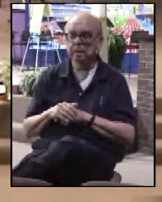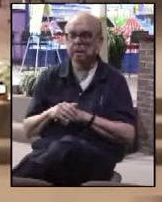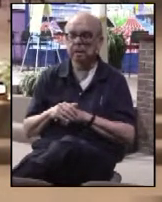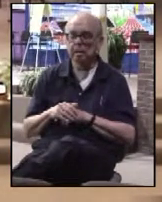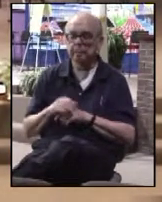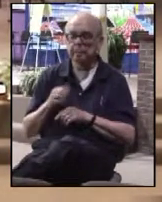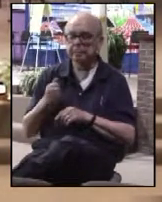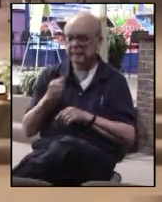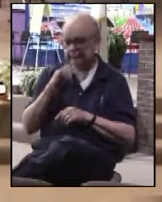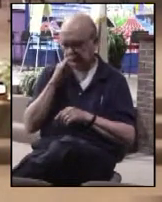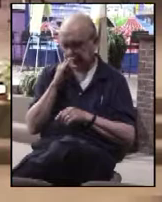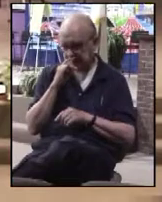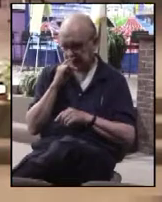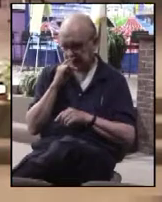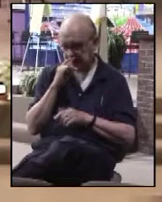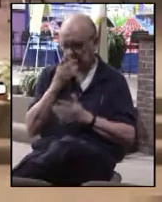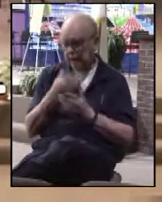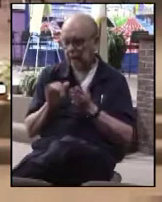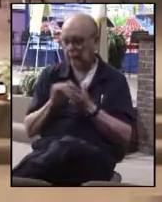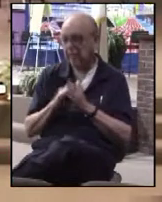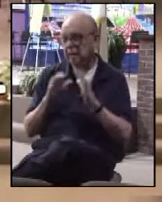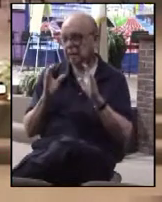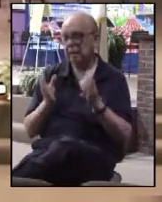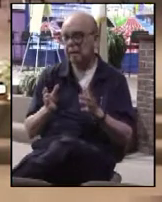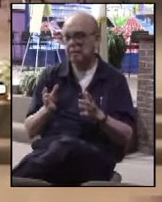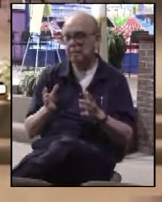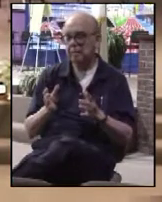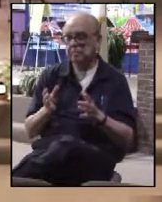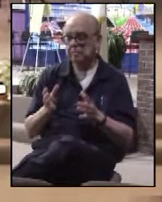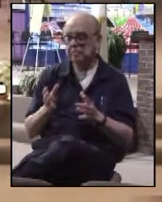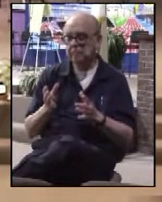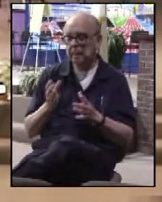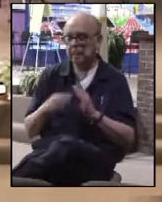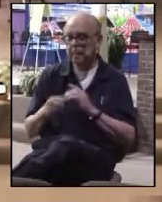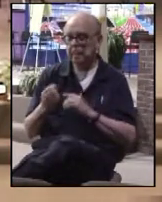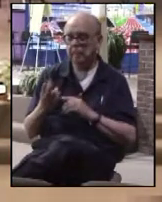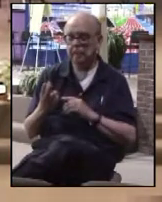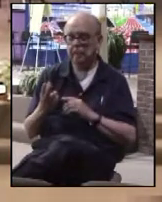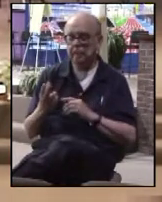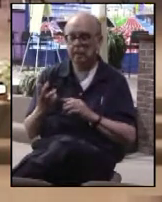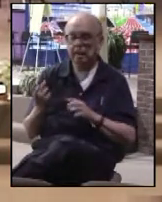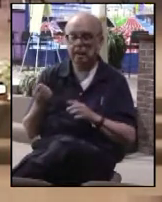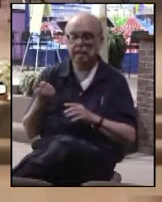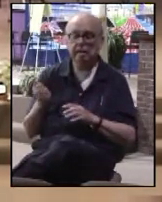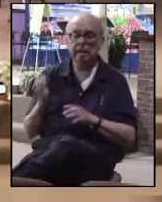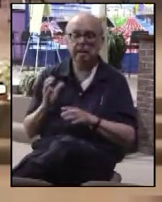10 kids out of that class out of those 12 kids got saved